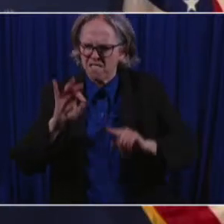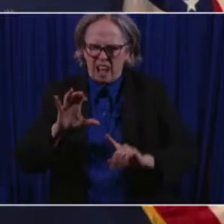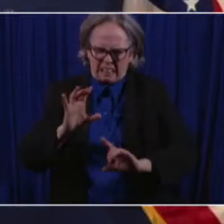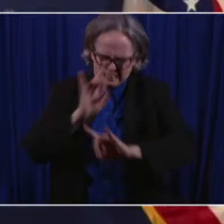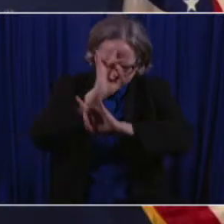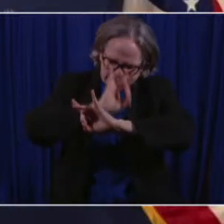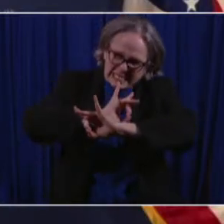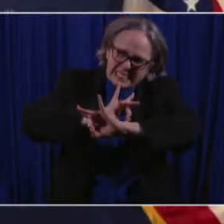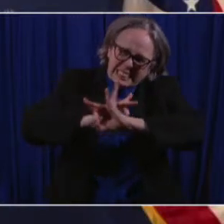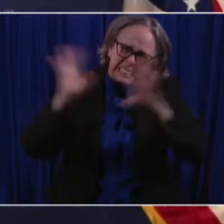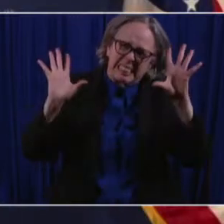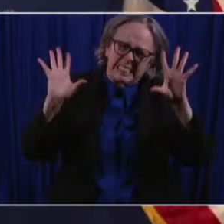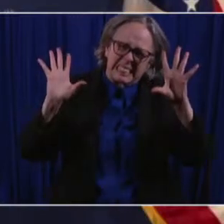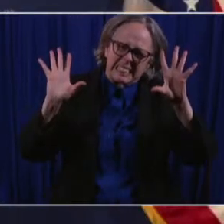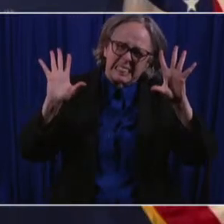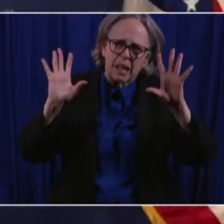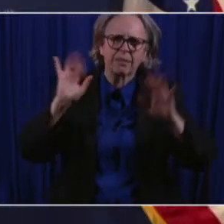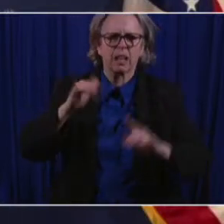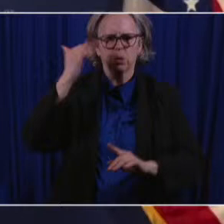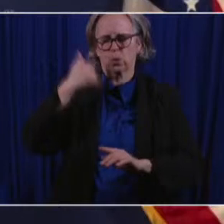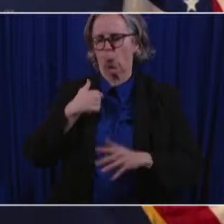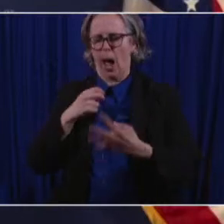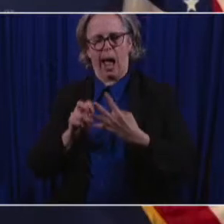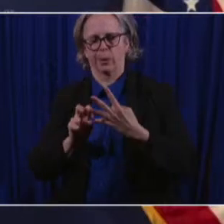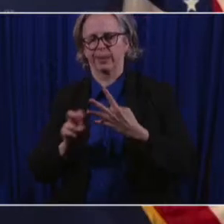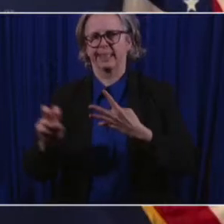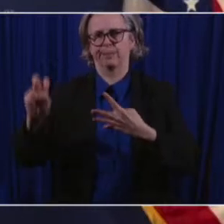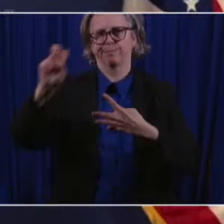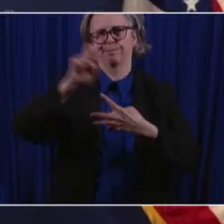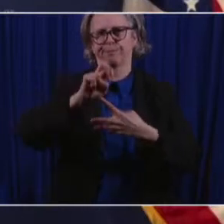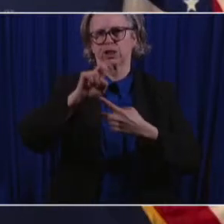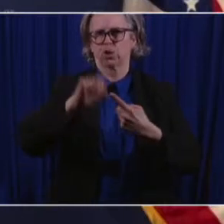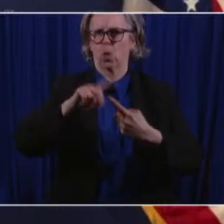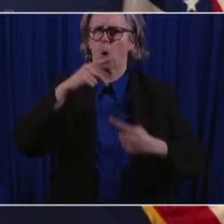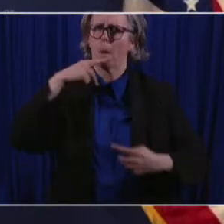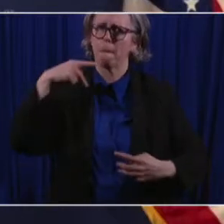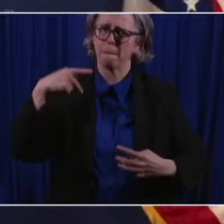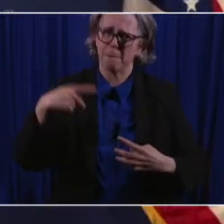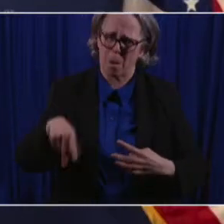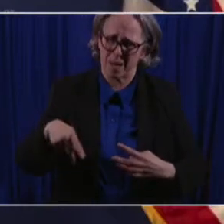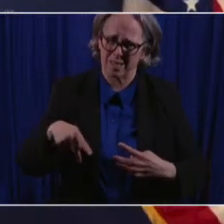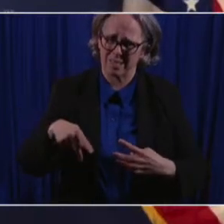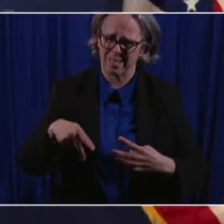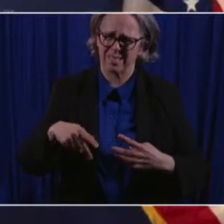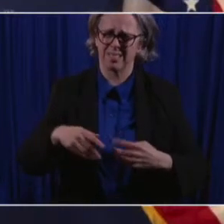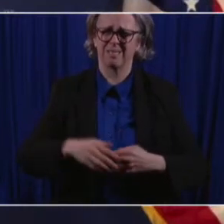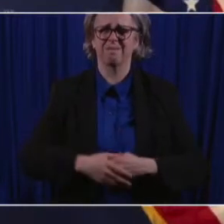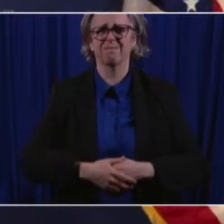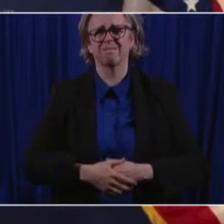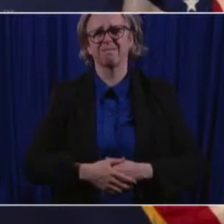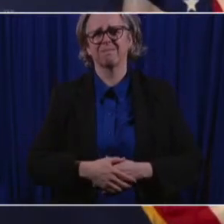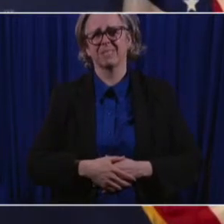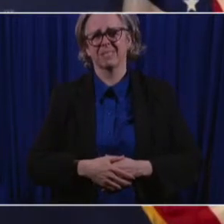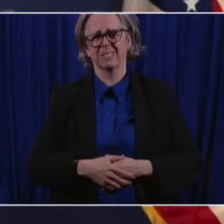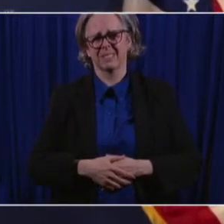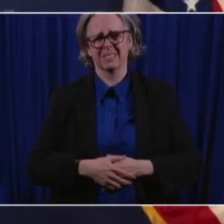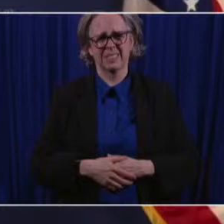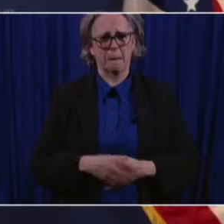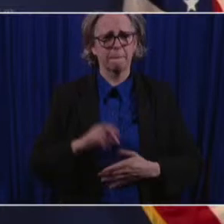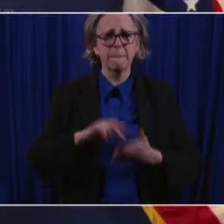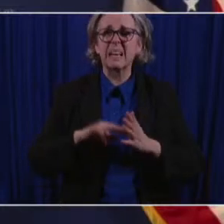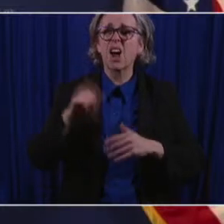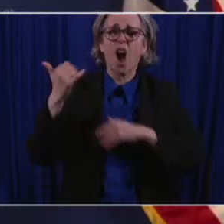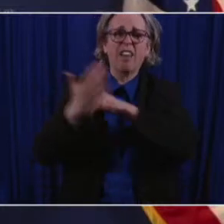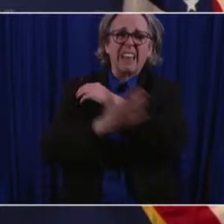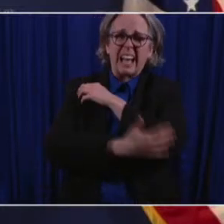is moving it to purple this week. However, there continues to be high rates of spread in other counties, which ultimately could lead to more use of